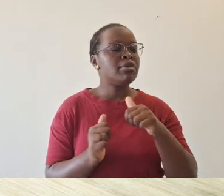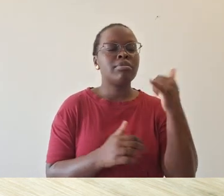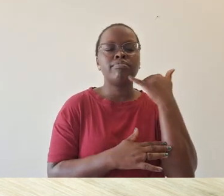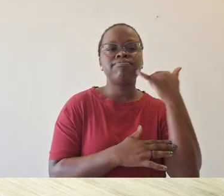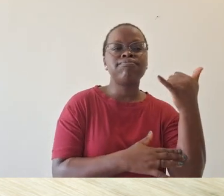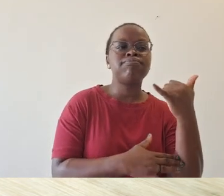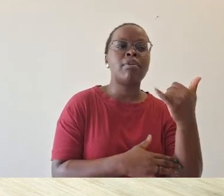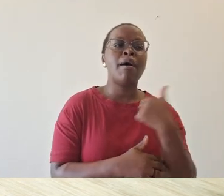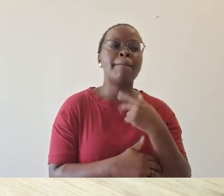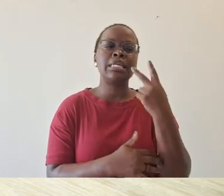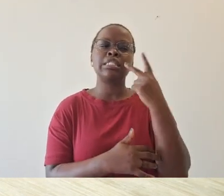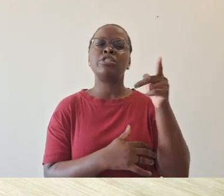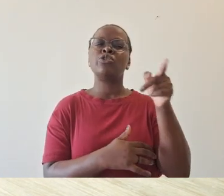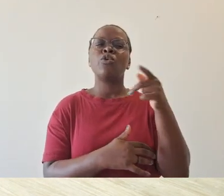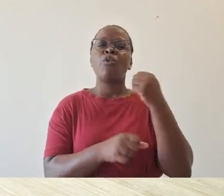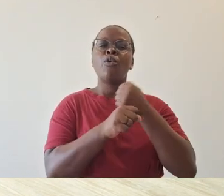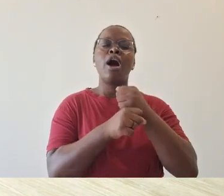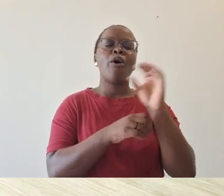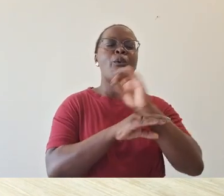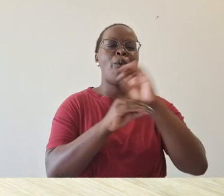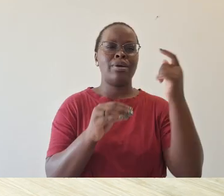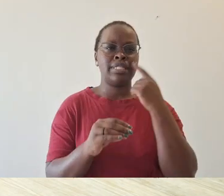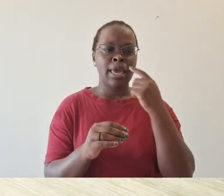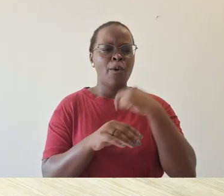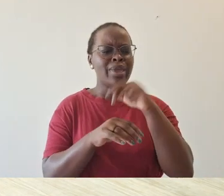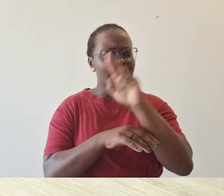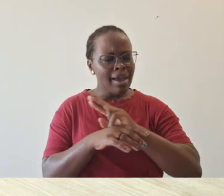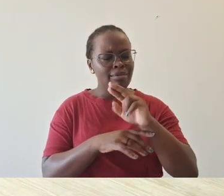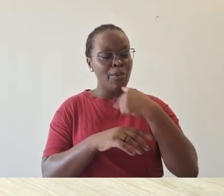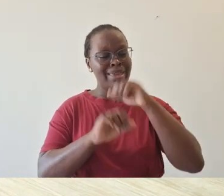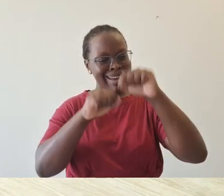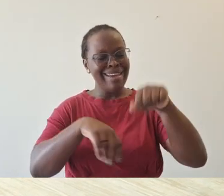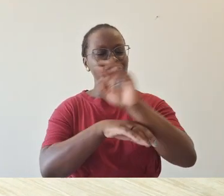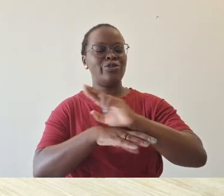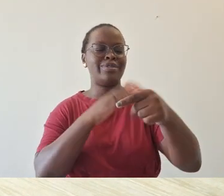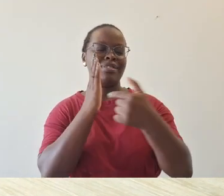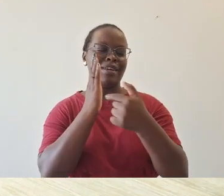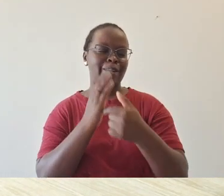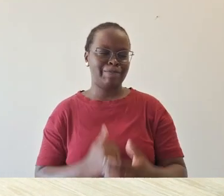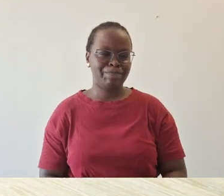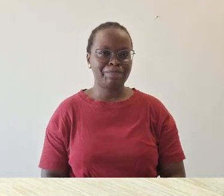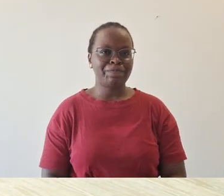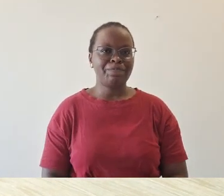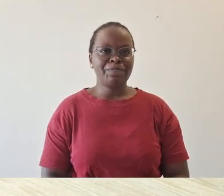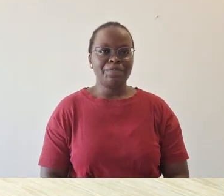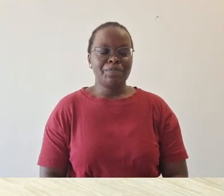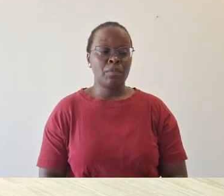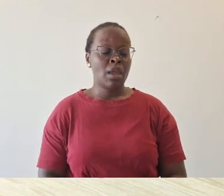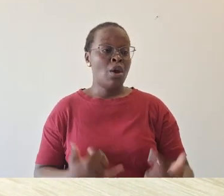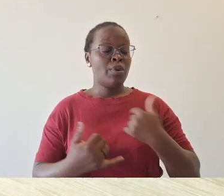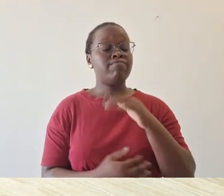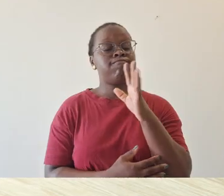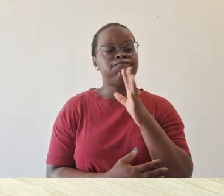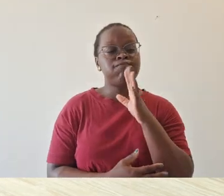say, I can see you're not doing your homework or you're not doing what you're expected to be doing at this hour. Yeah. Nancy, let me bring you back because you talked about